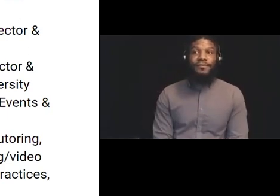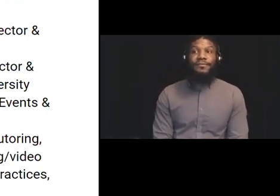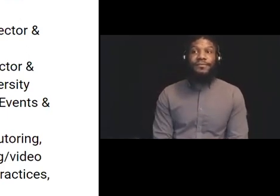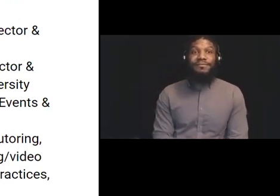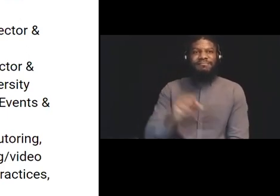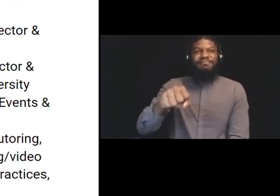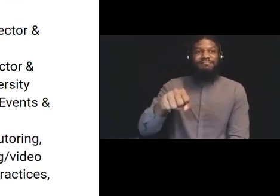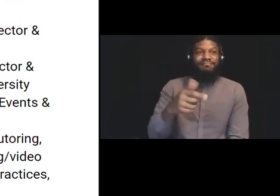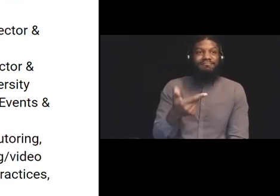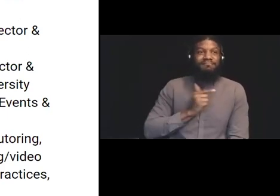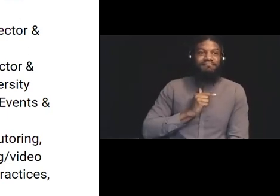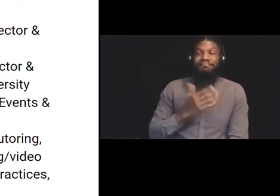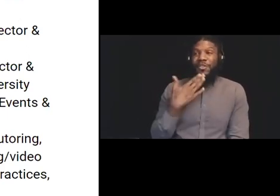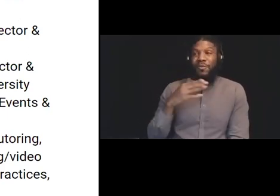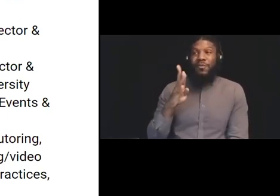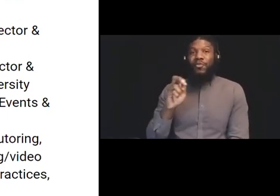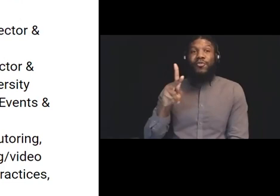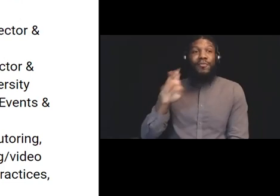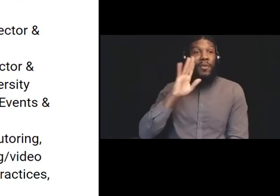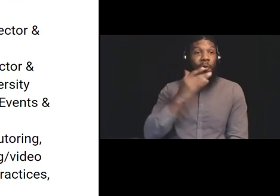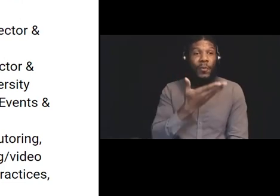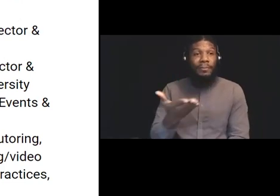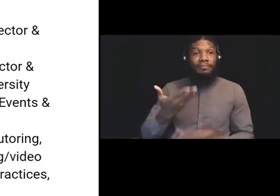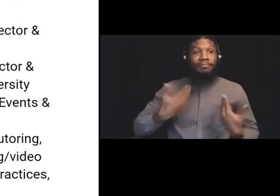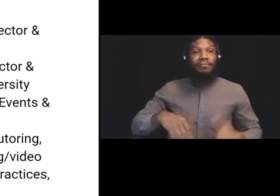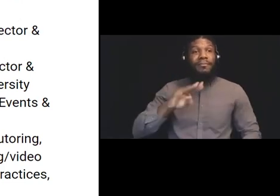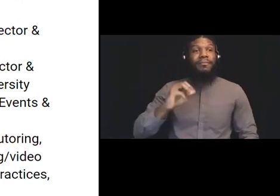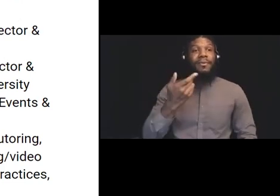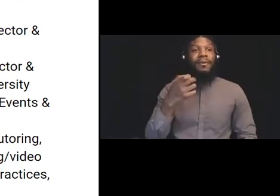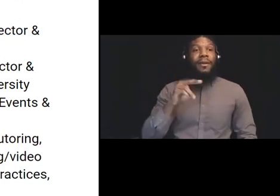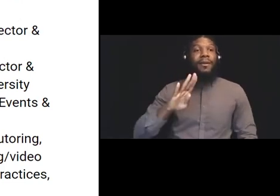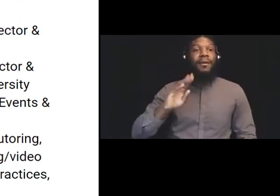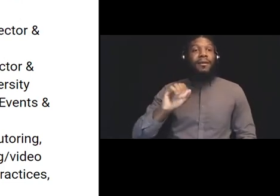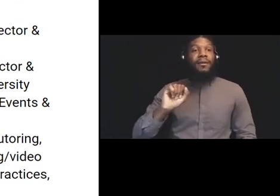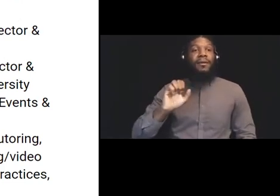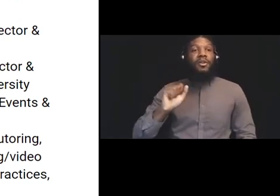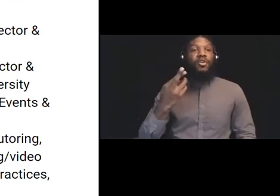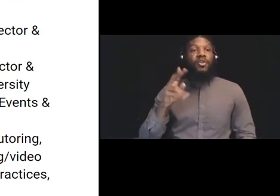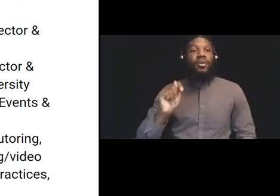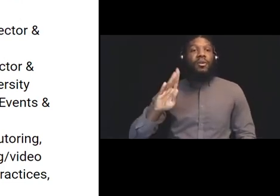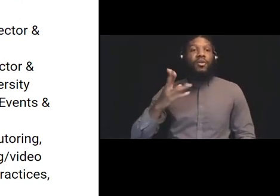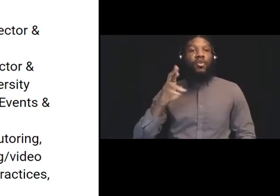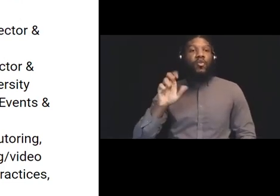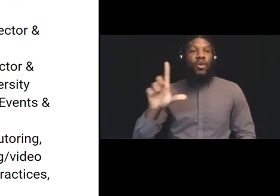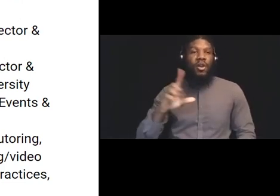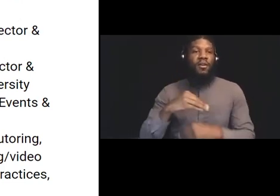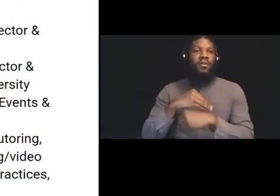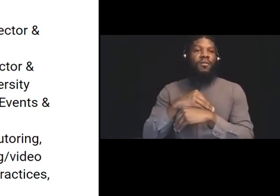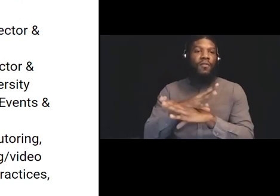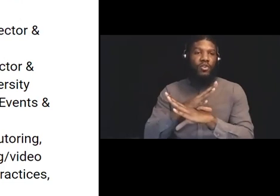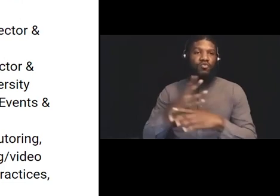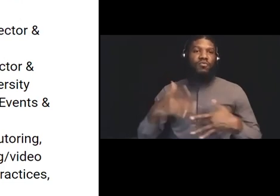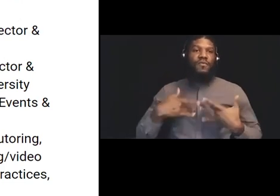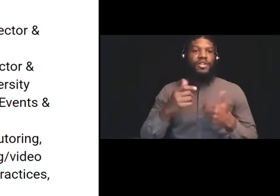Yep, I think so. Thanks, Brooke. Hi, all. I'm Megan Bozhart-Burrell. I'm the virtual events chair for